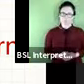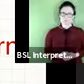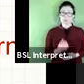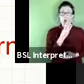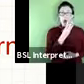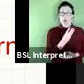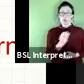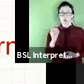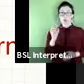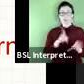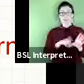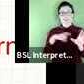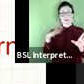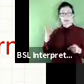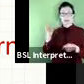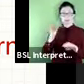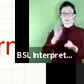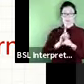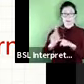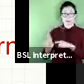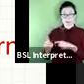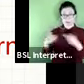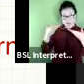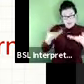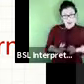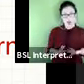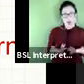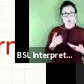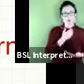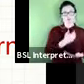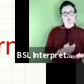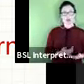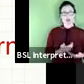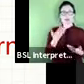years later, however, China now has